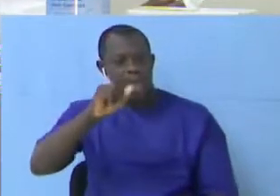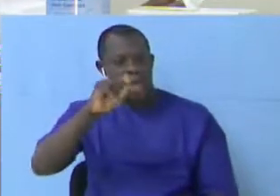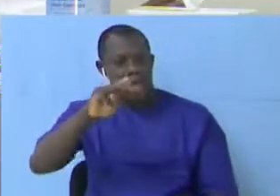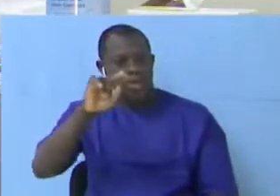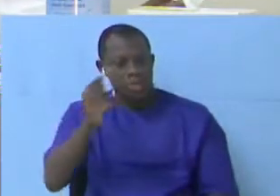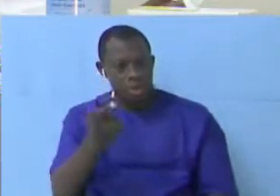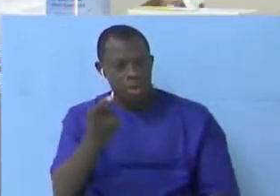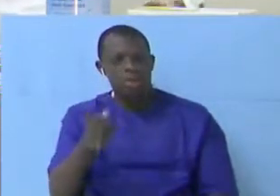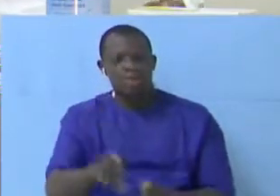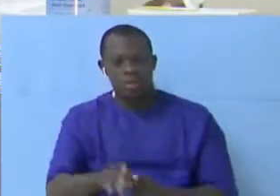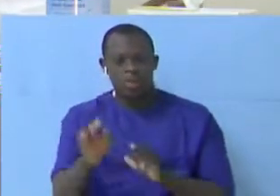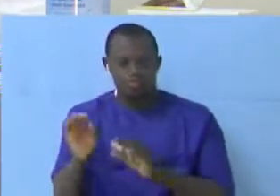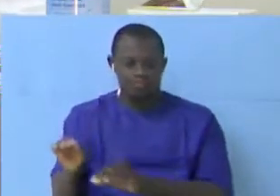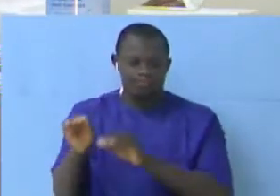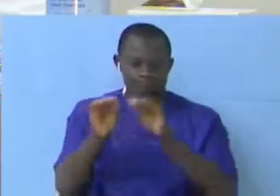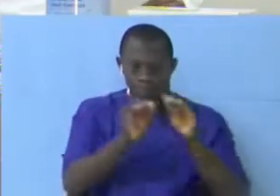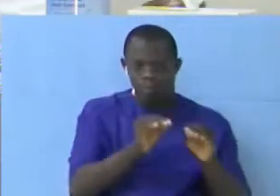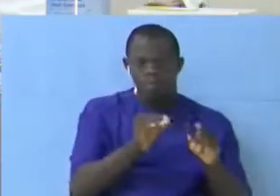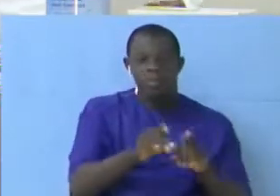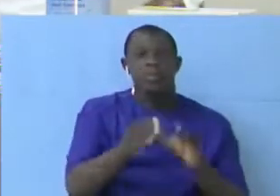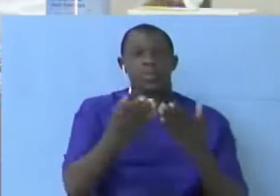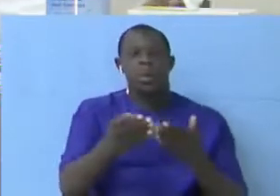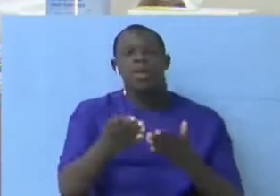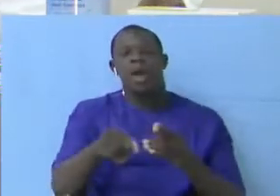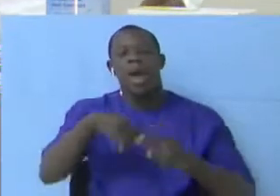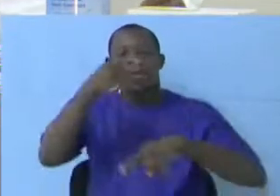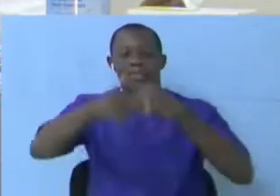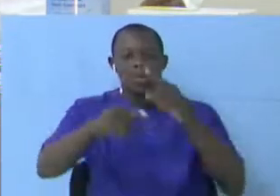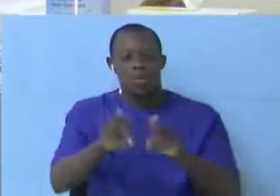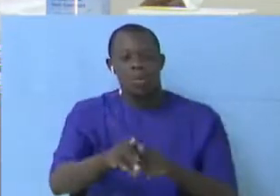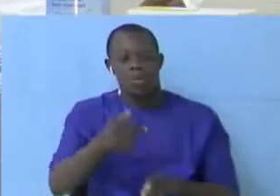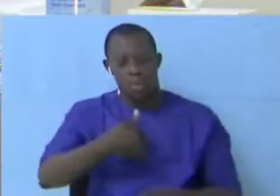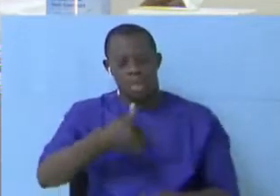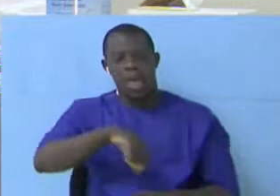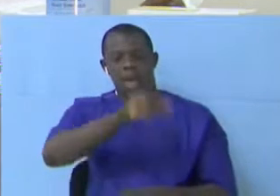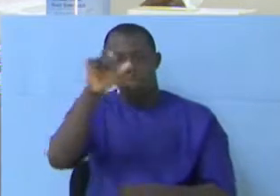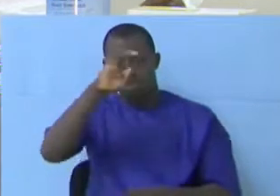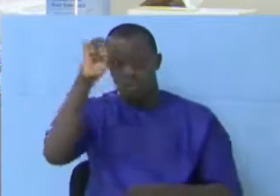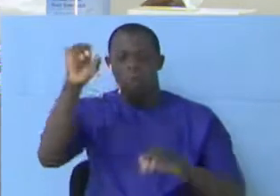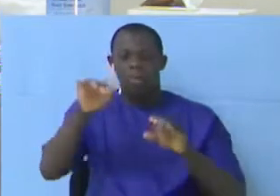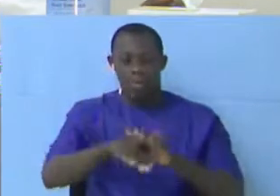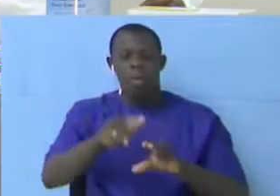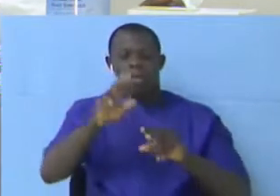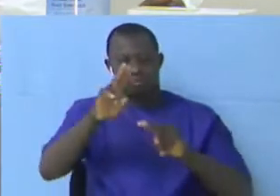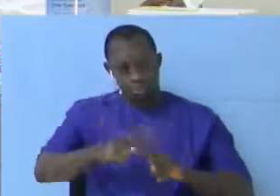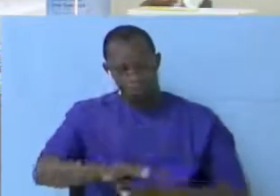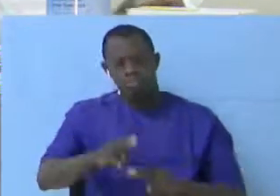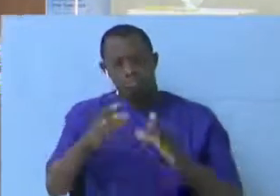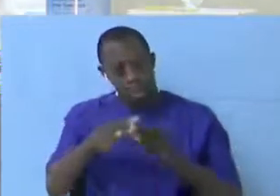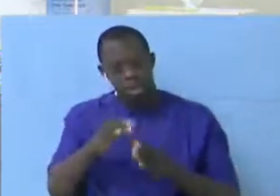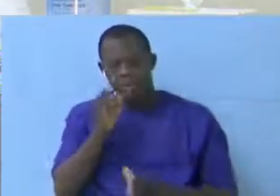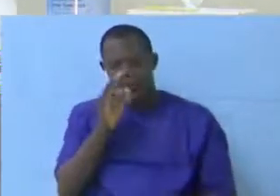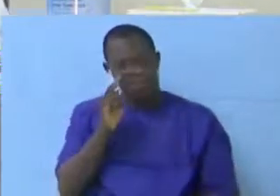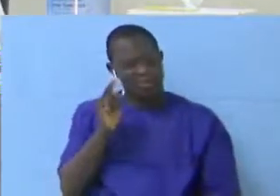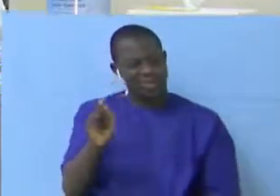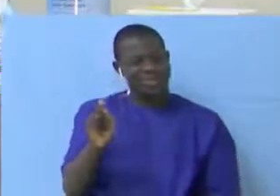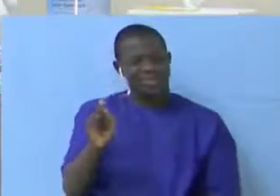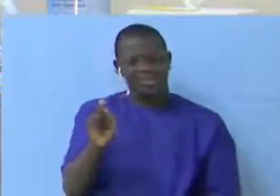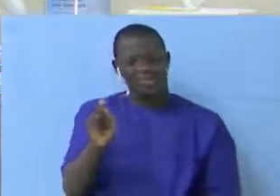Bojang, me and my staff sat down and said, this is the wrong route.